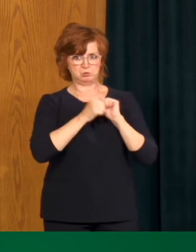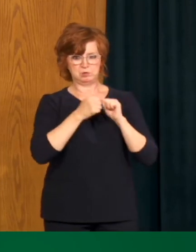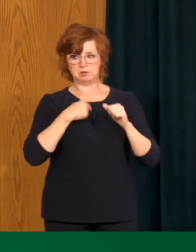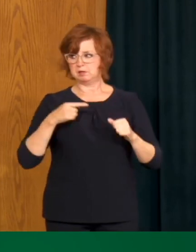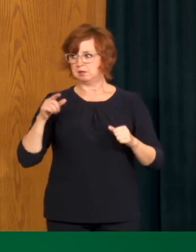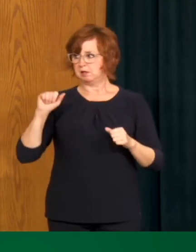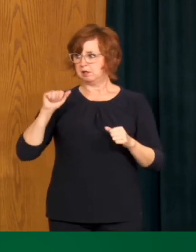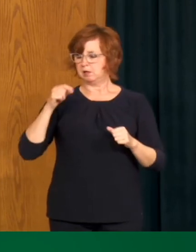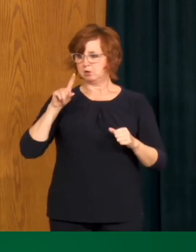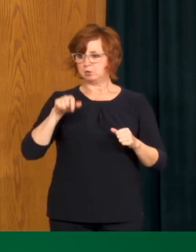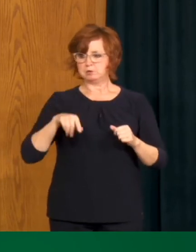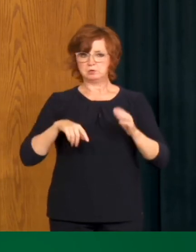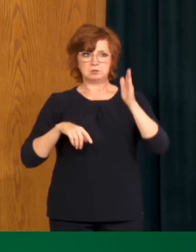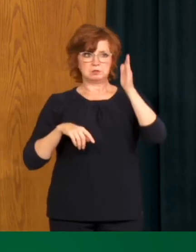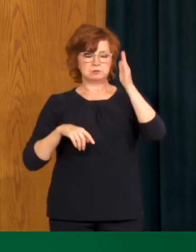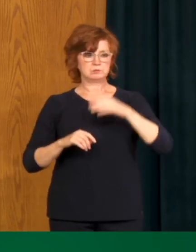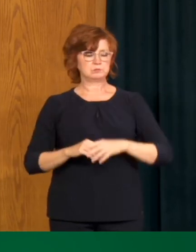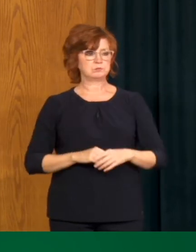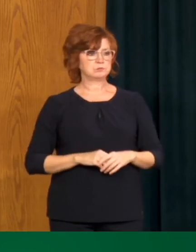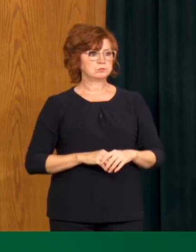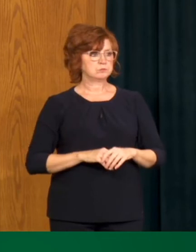You have another question, David?